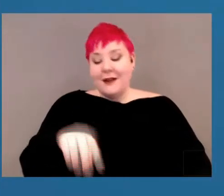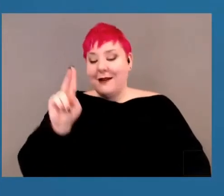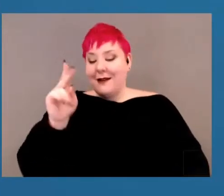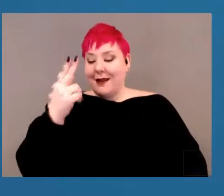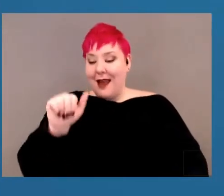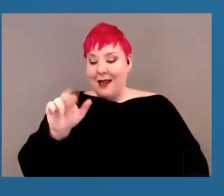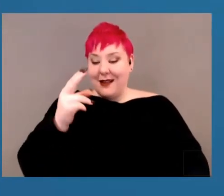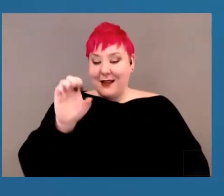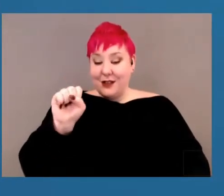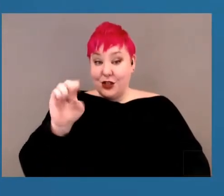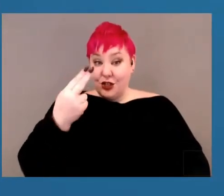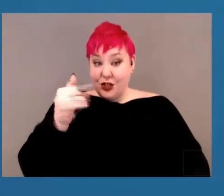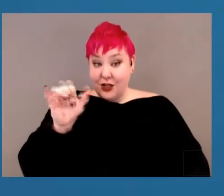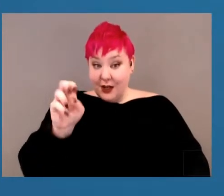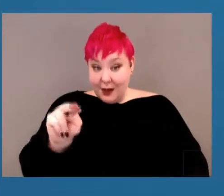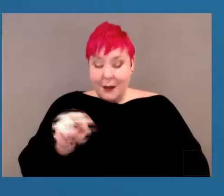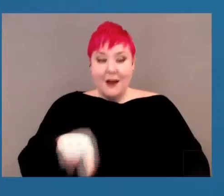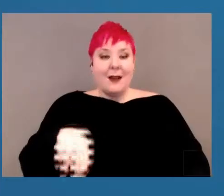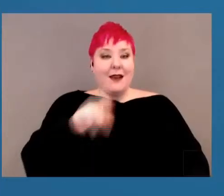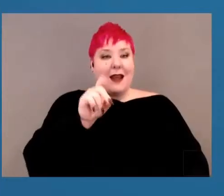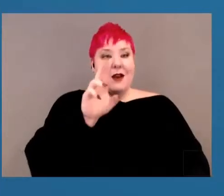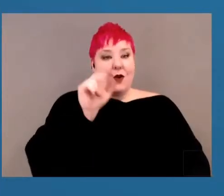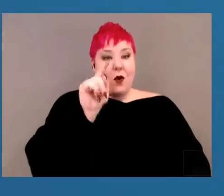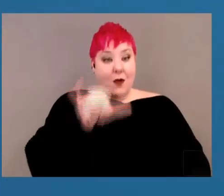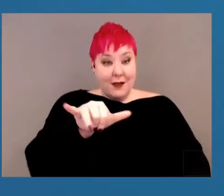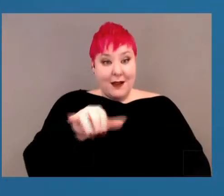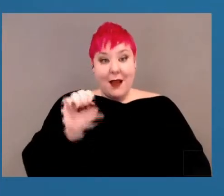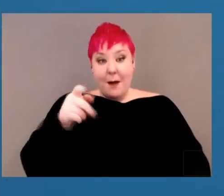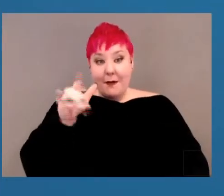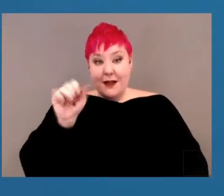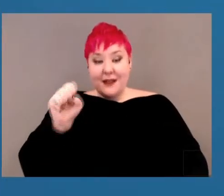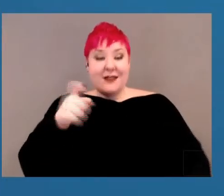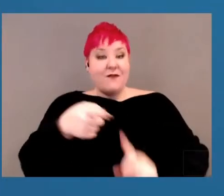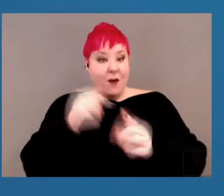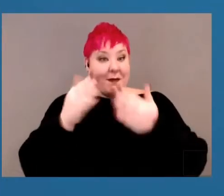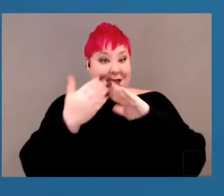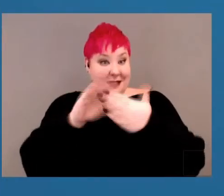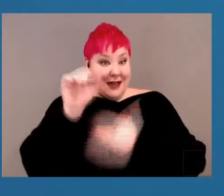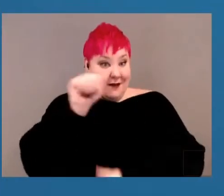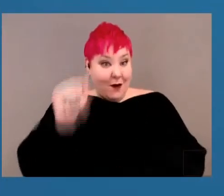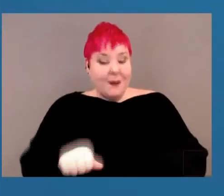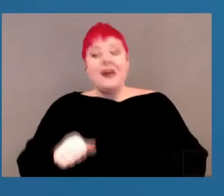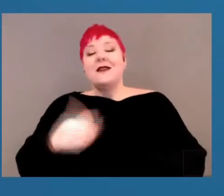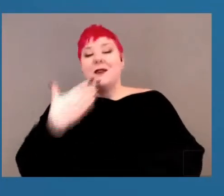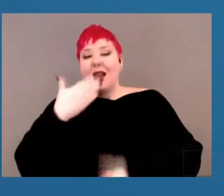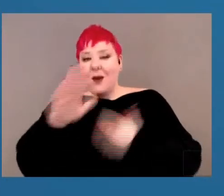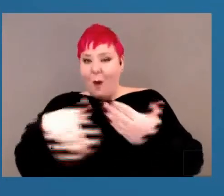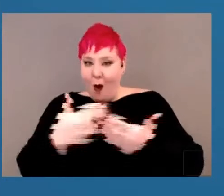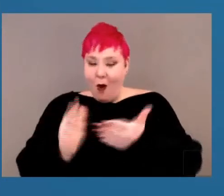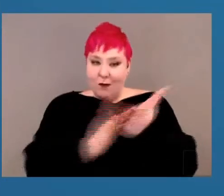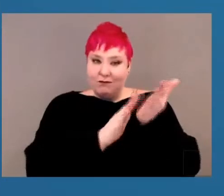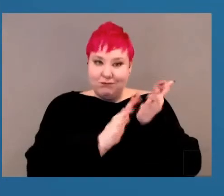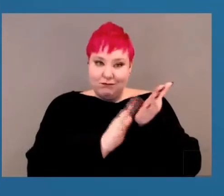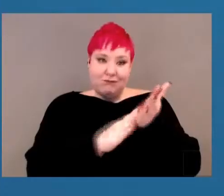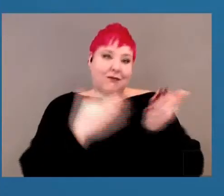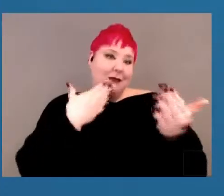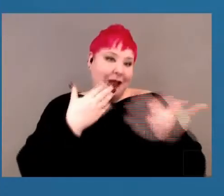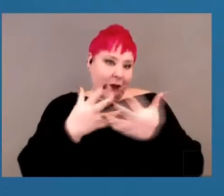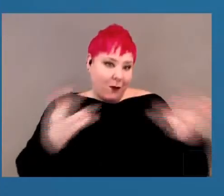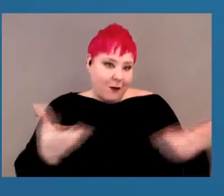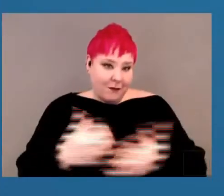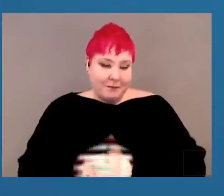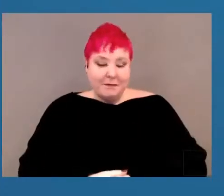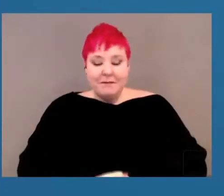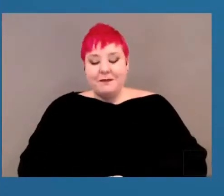Mayor-elect Dorsey Applers from the city of Albany. Let's give them all a round of applause as well. Thank you. Thank you. And our